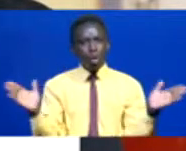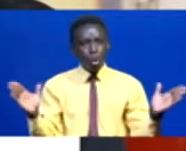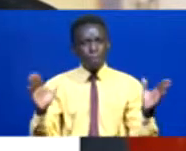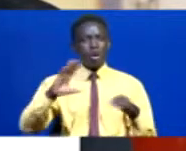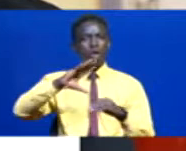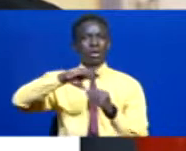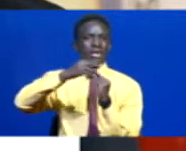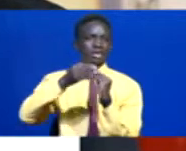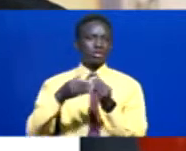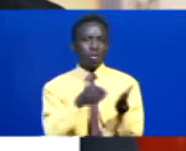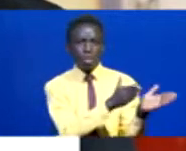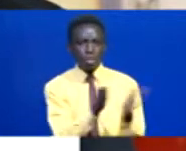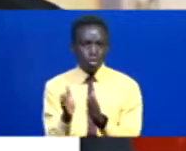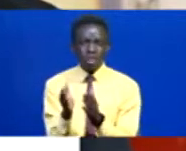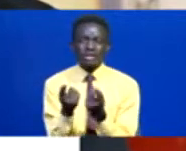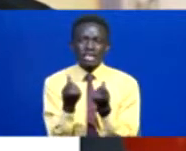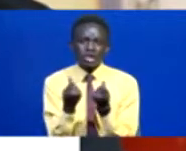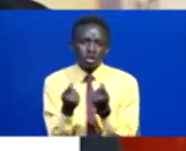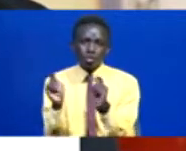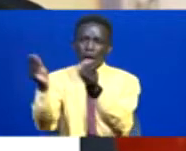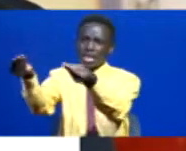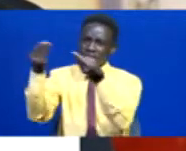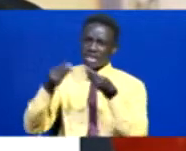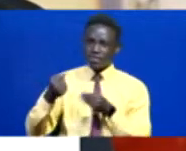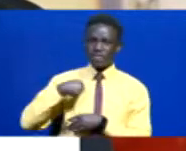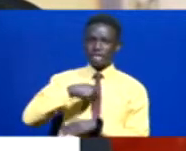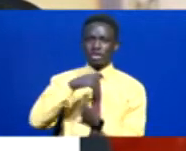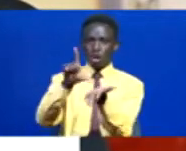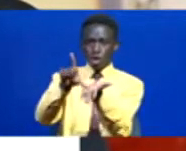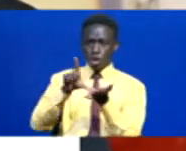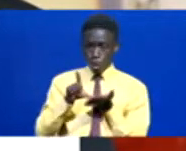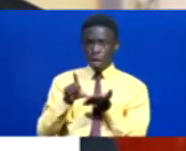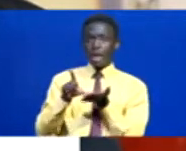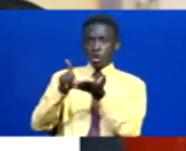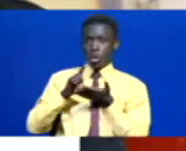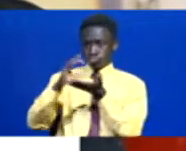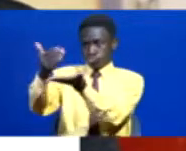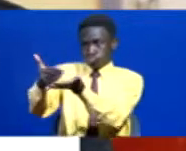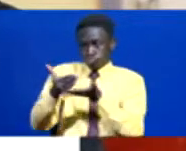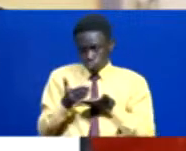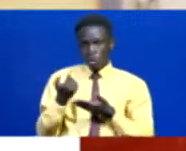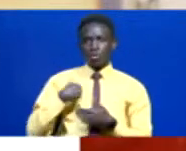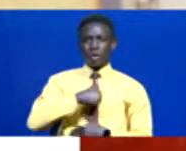it is about giving us loan, they will offer us with loans and we will pay back after.